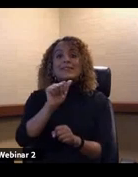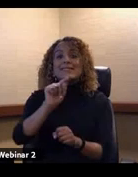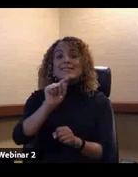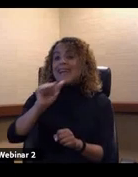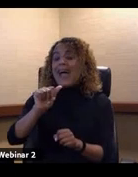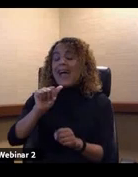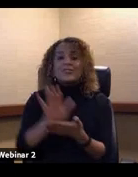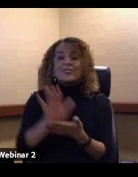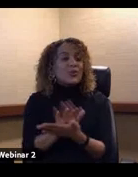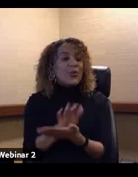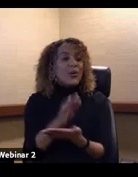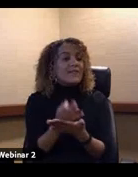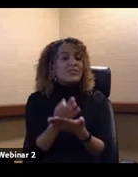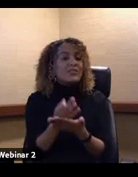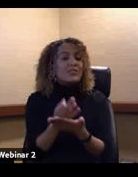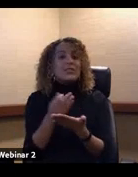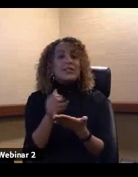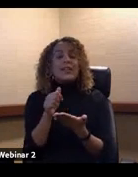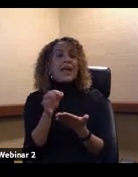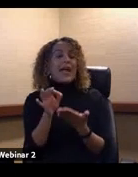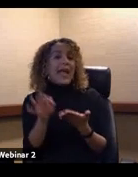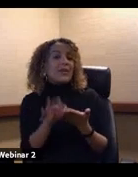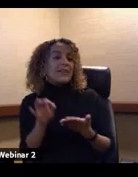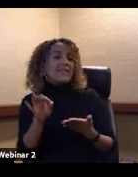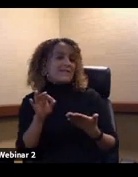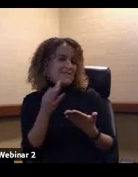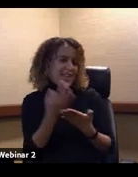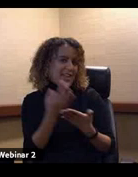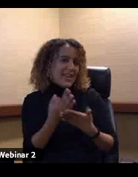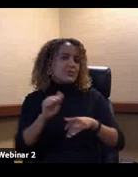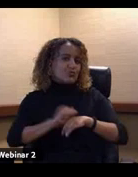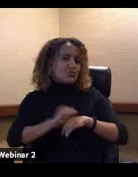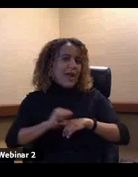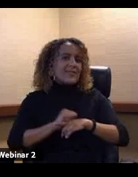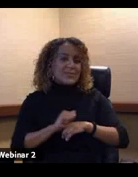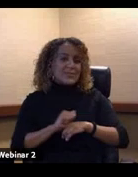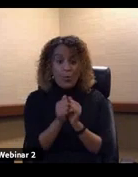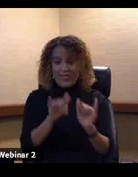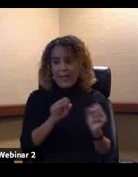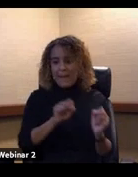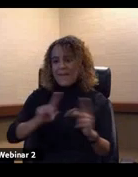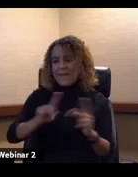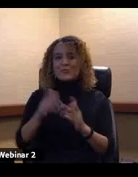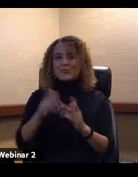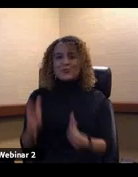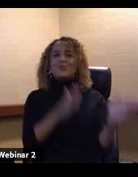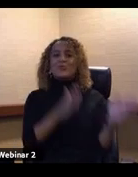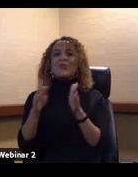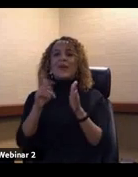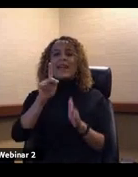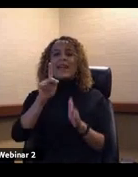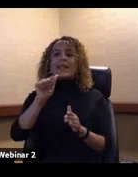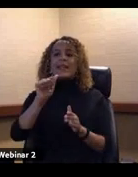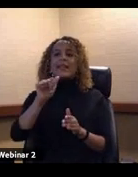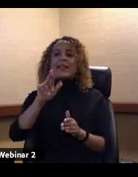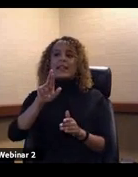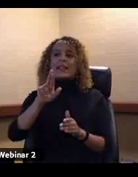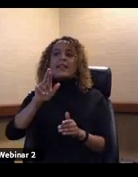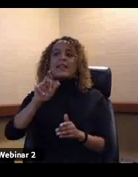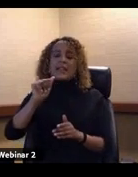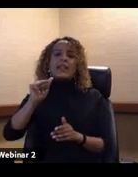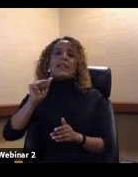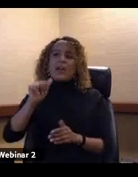data sheet, or the financial accounting practices. And with that, I will pass it back to Karen.